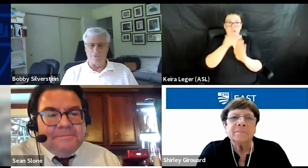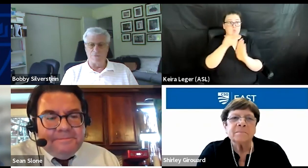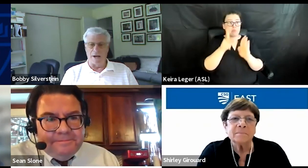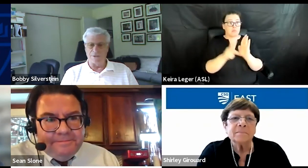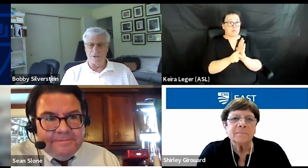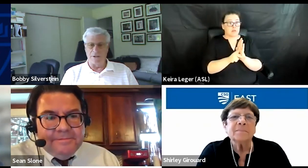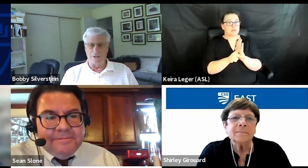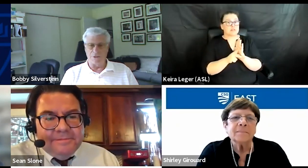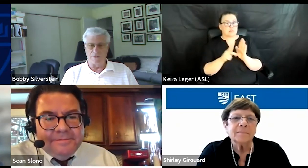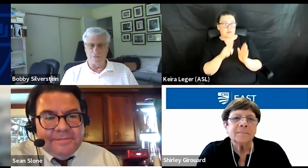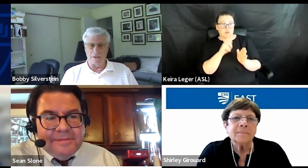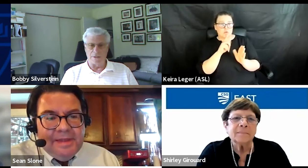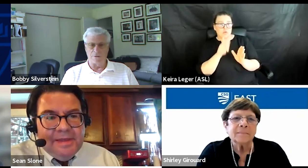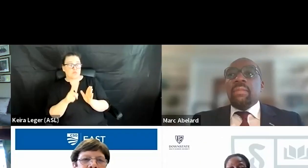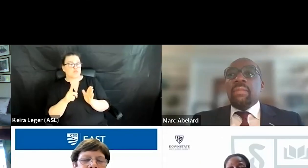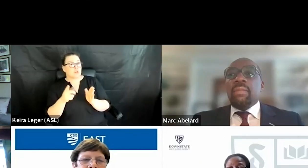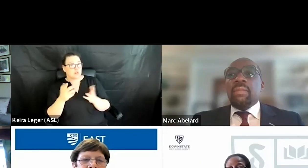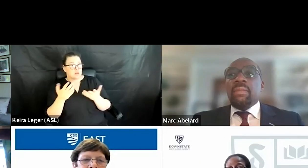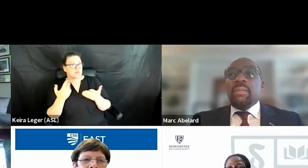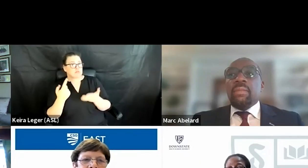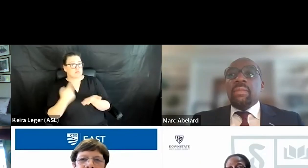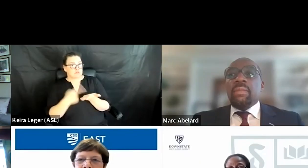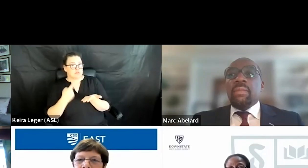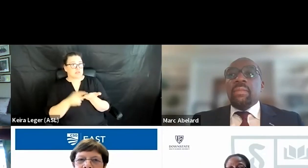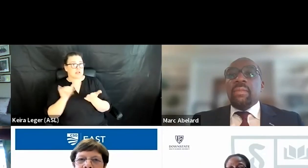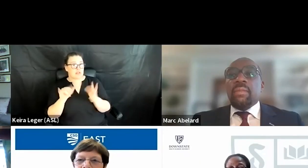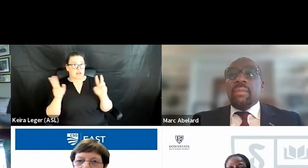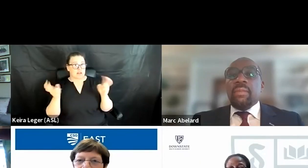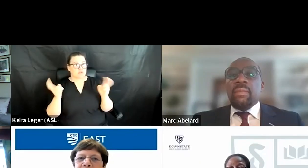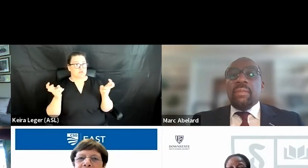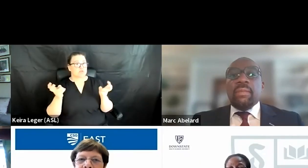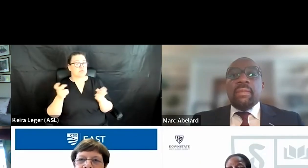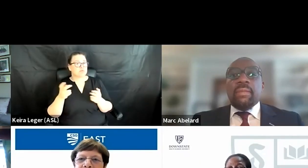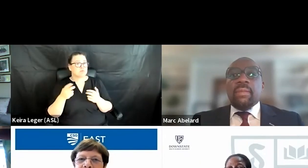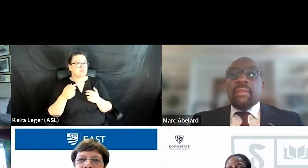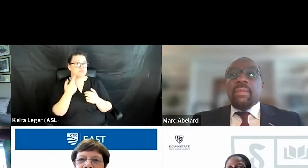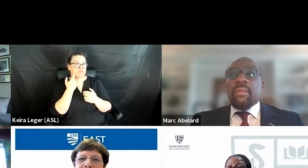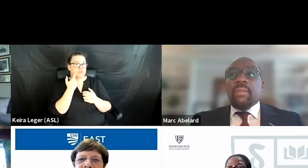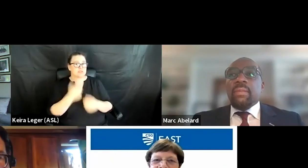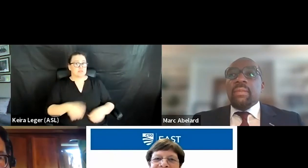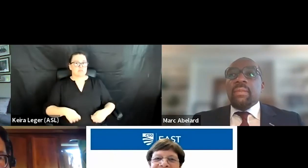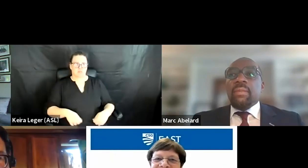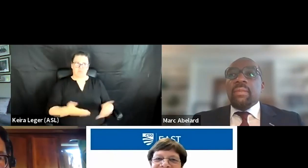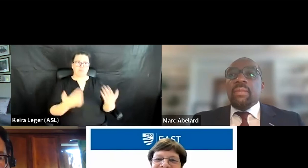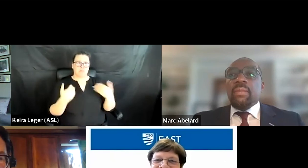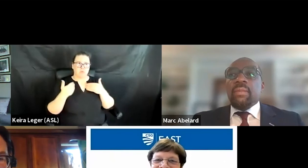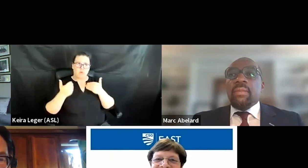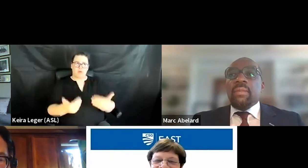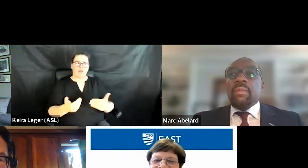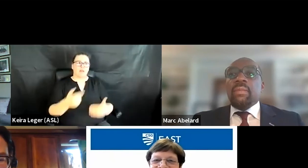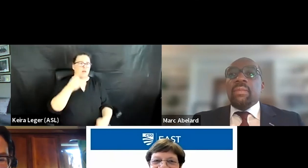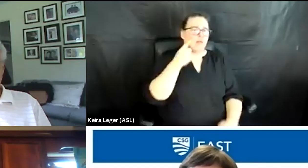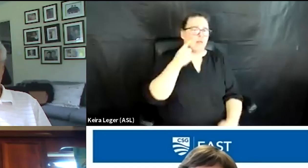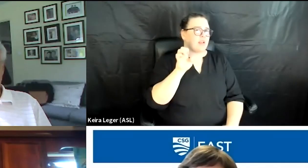that address the issues that you're have been discussing the last couple of minutes? Absolutely, and I think Elise